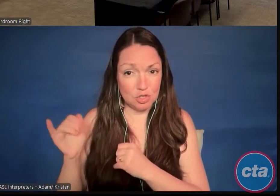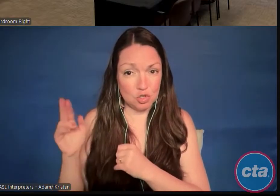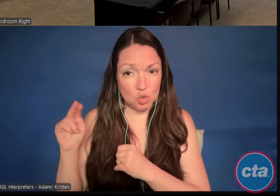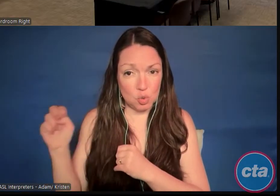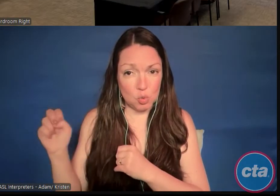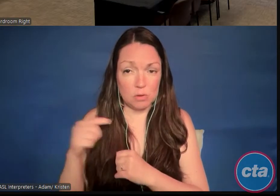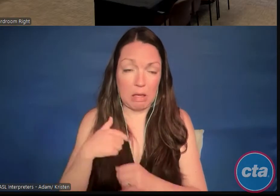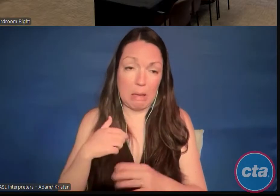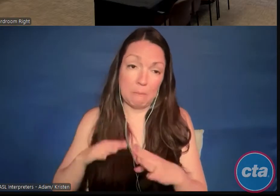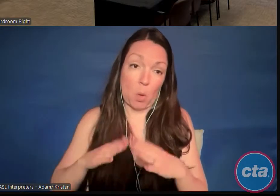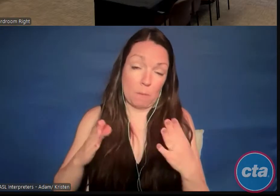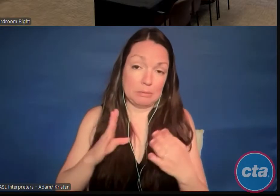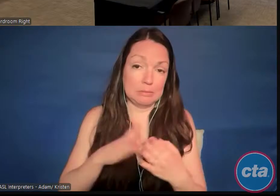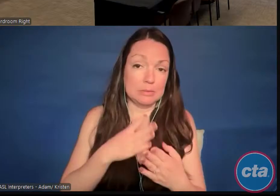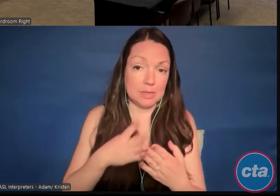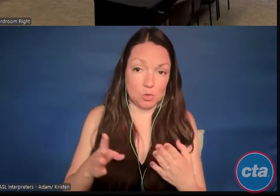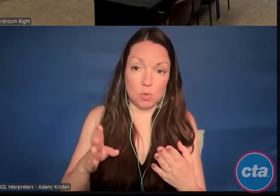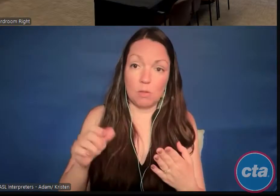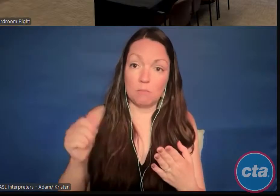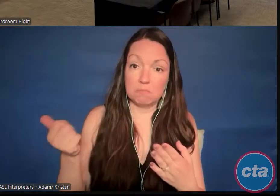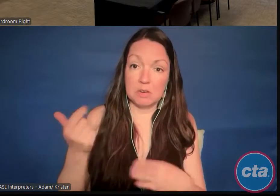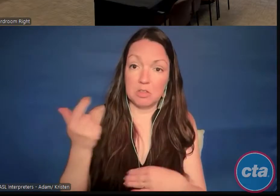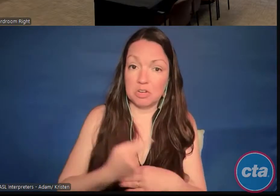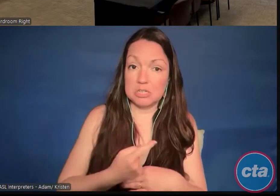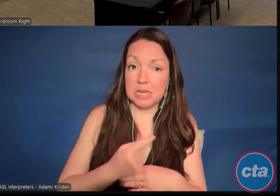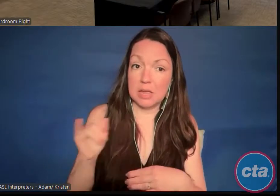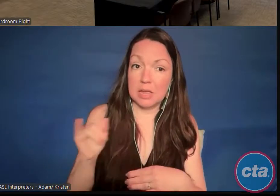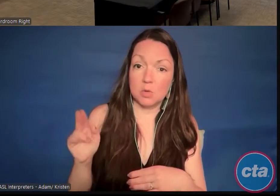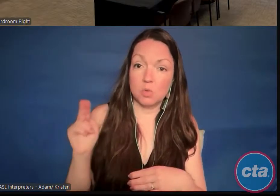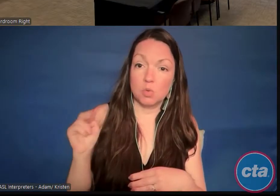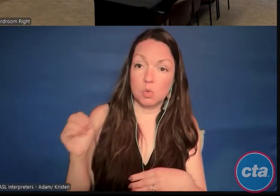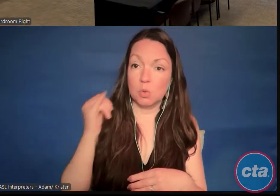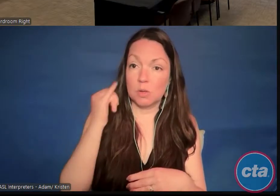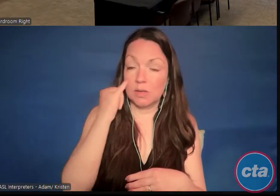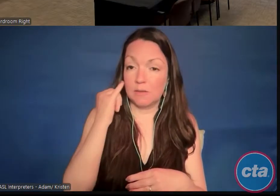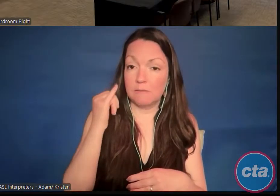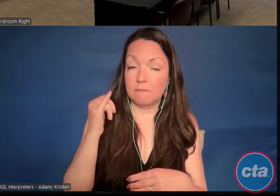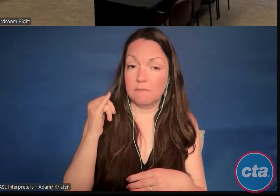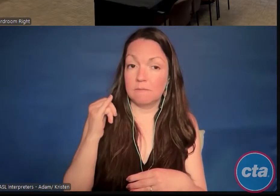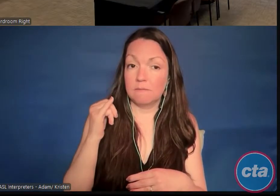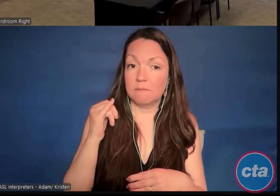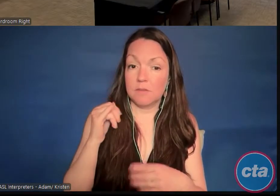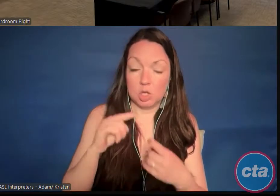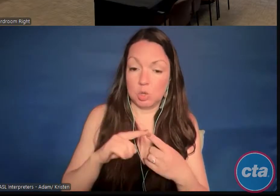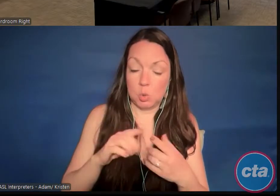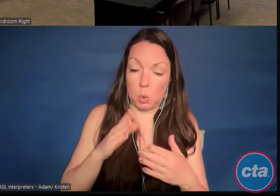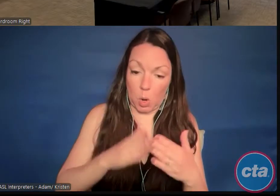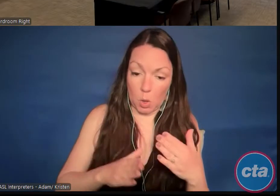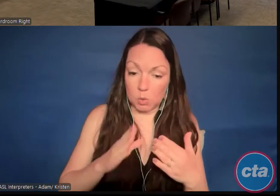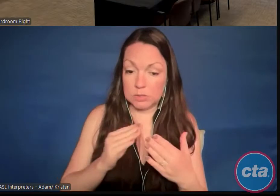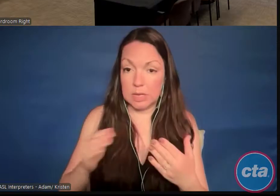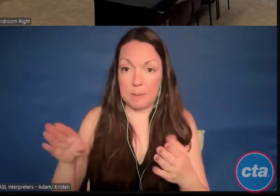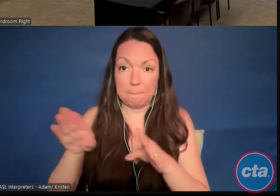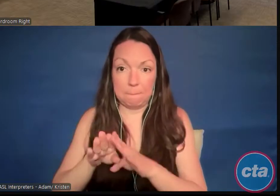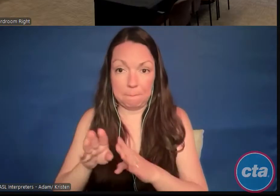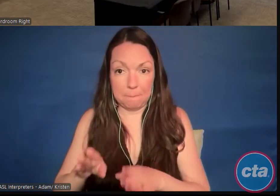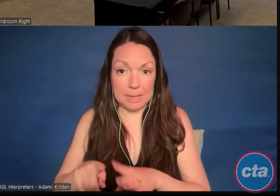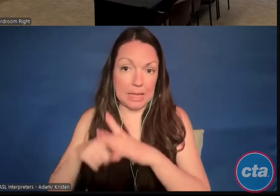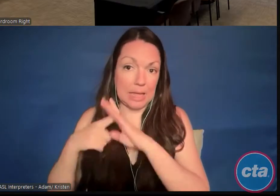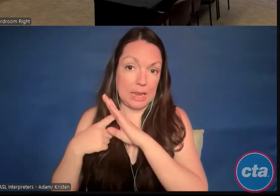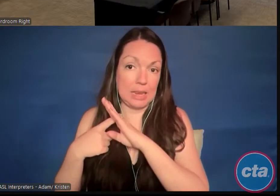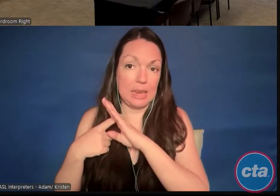to scheduling another date in June to close out and begin, it's the ending and